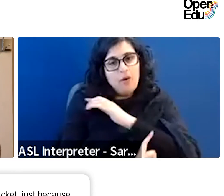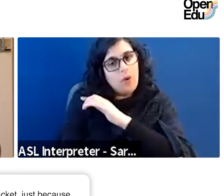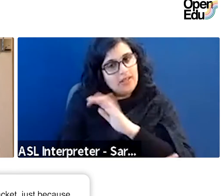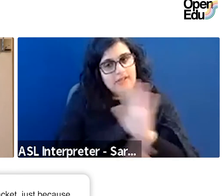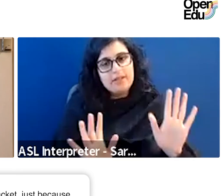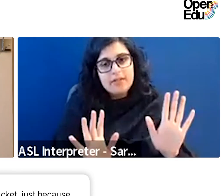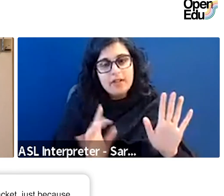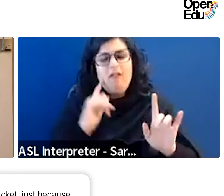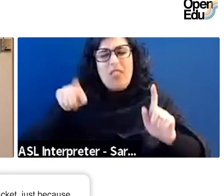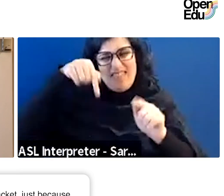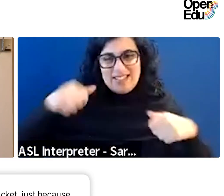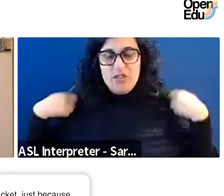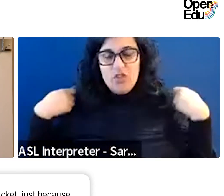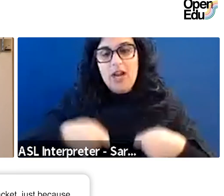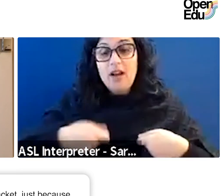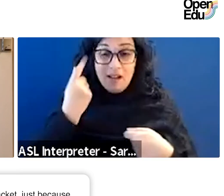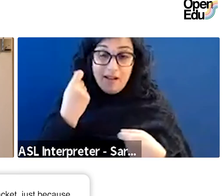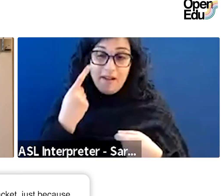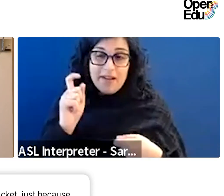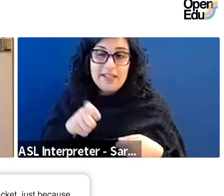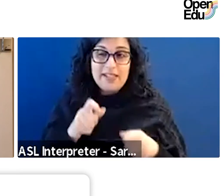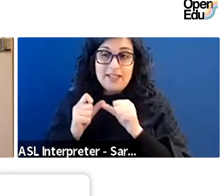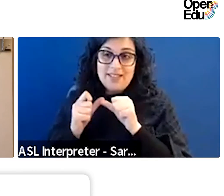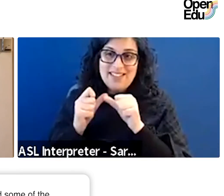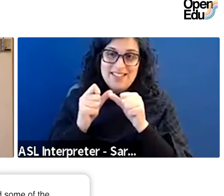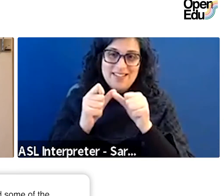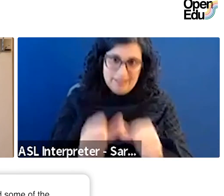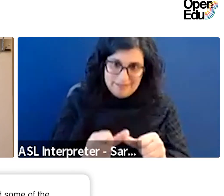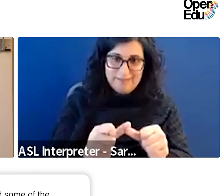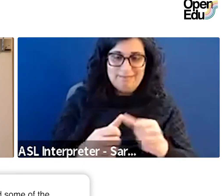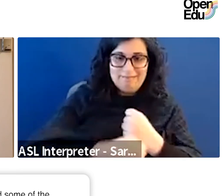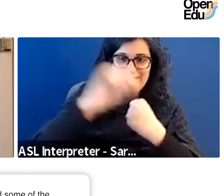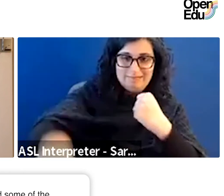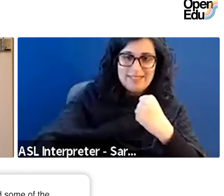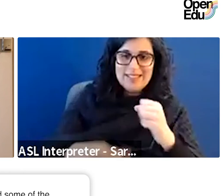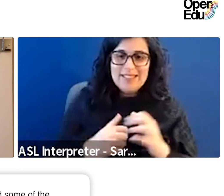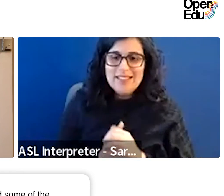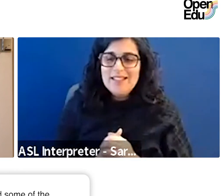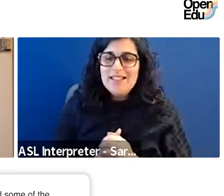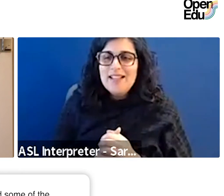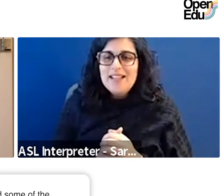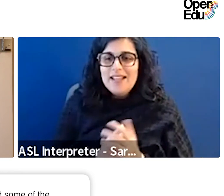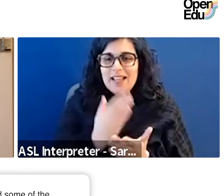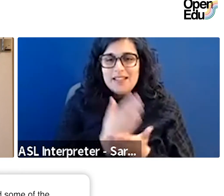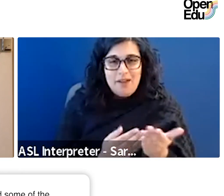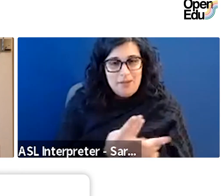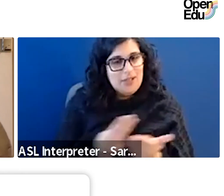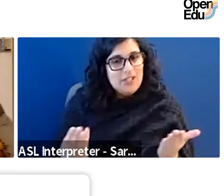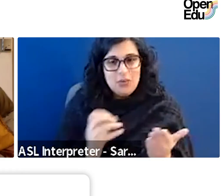for this jacket, just because it needs to last longer. And some of the materials were